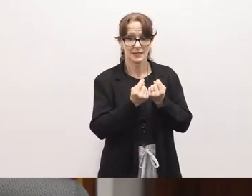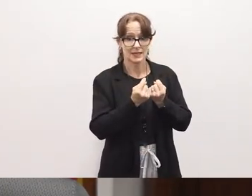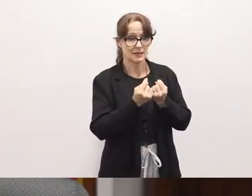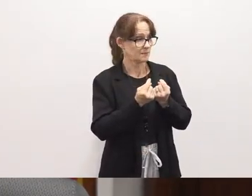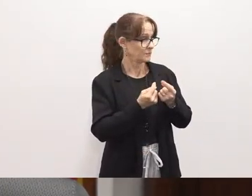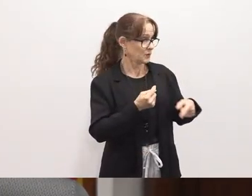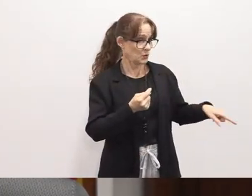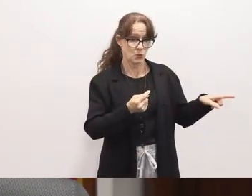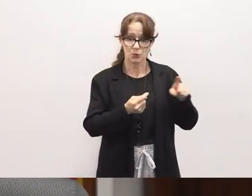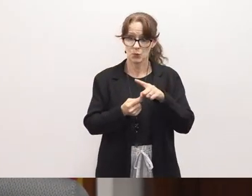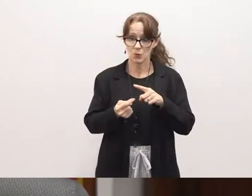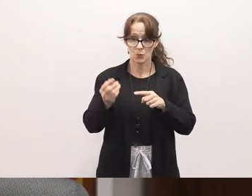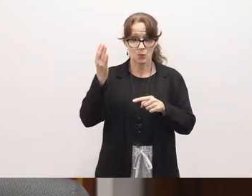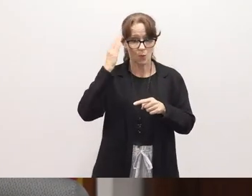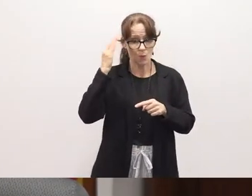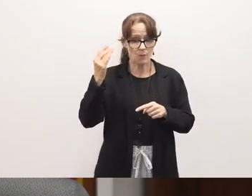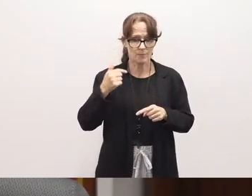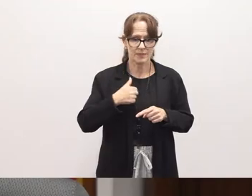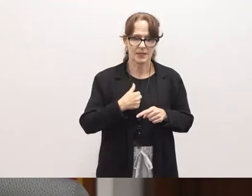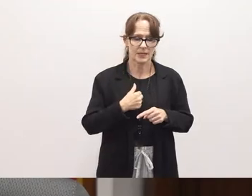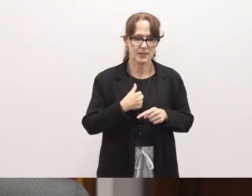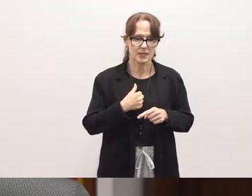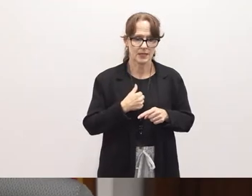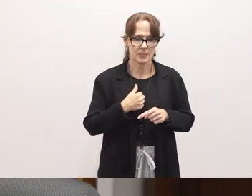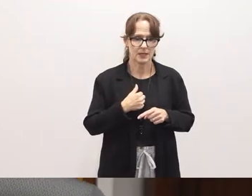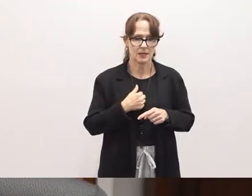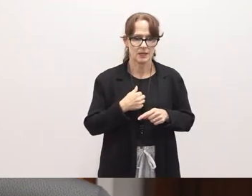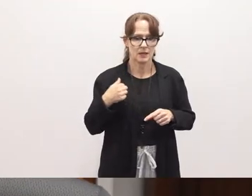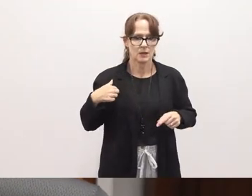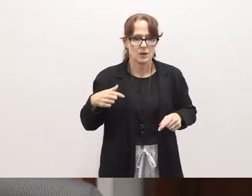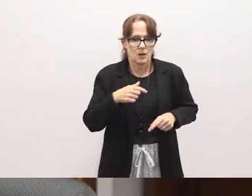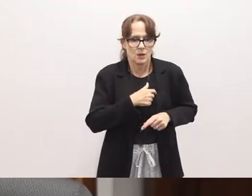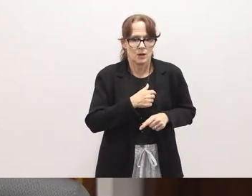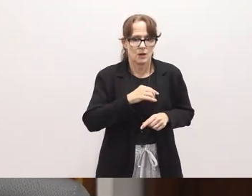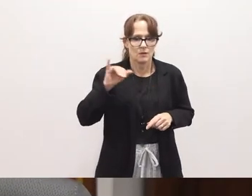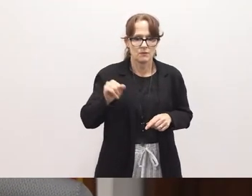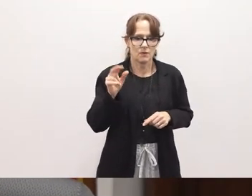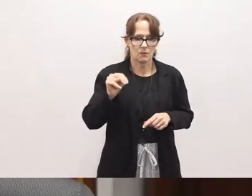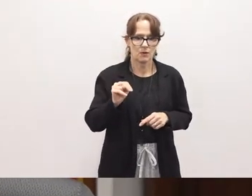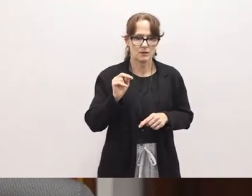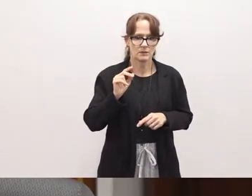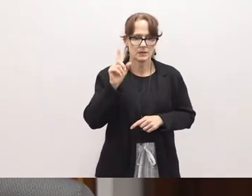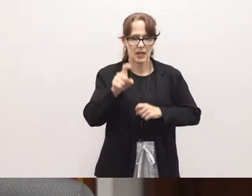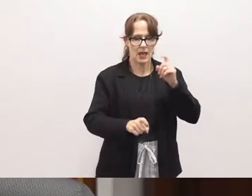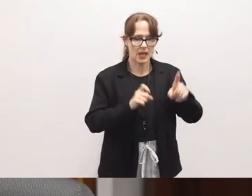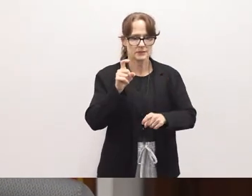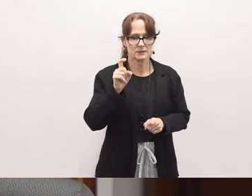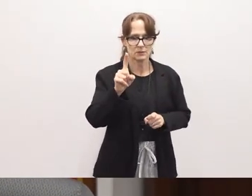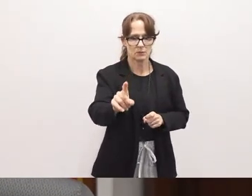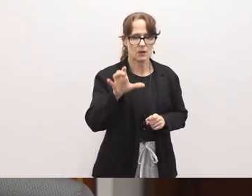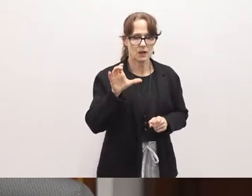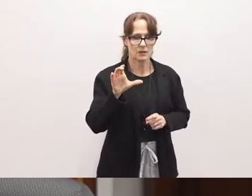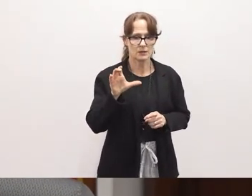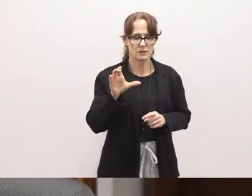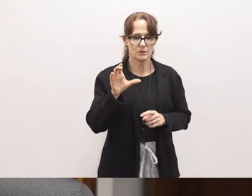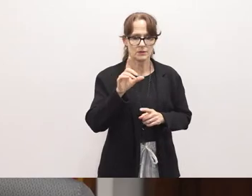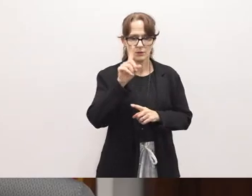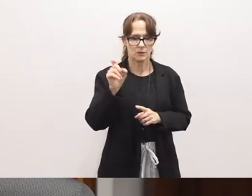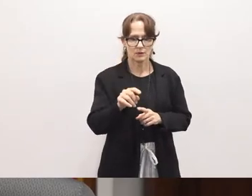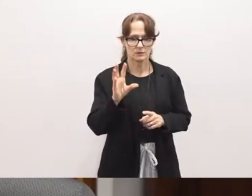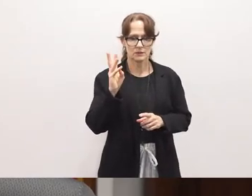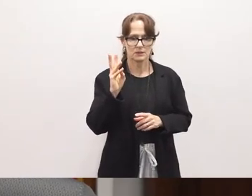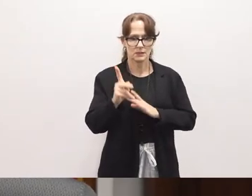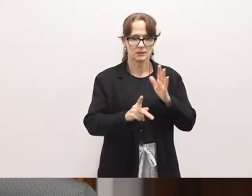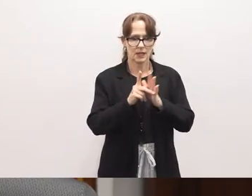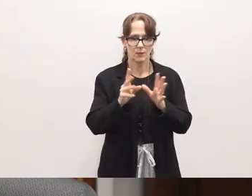all know me here, team, then we end up with Juan Benitez asking 100 questions and 6-hour meetings, which we were